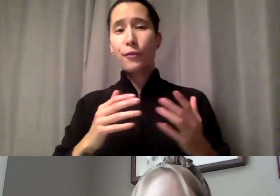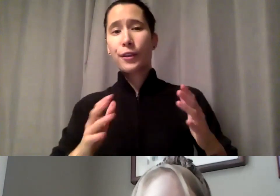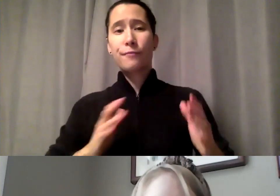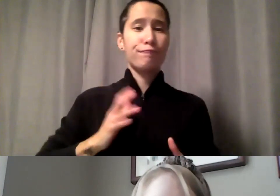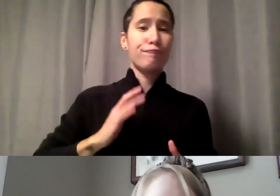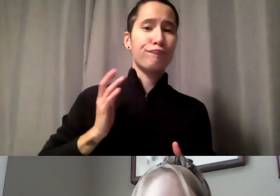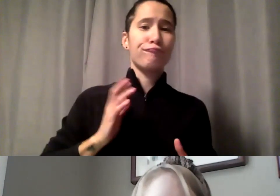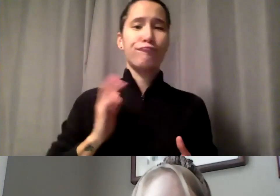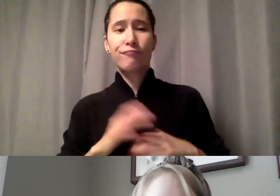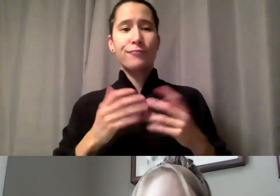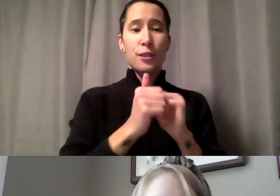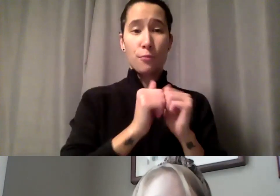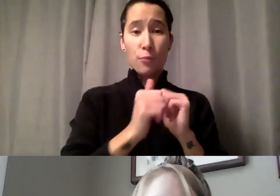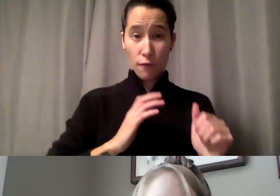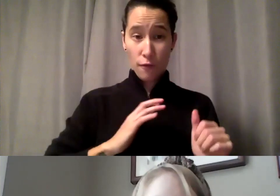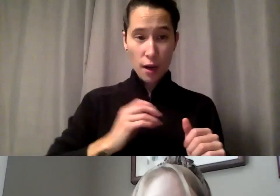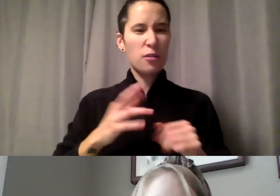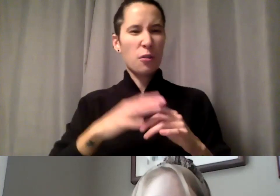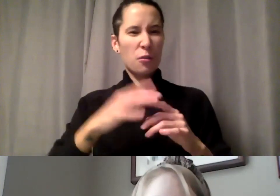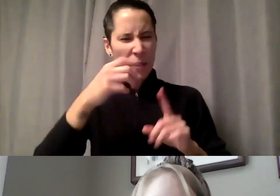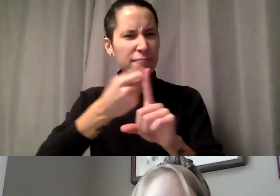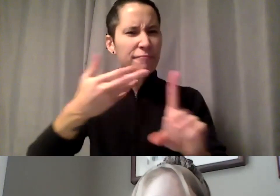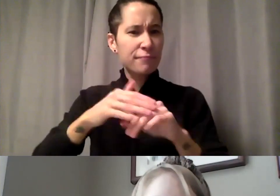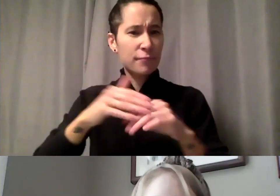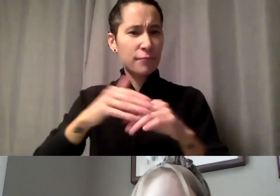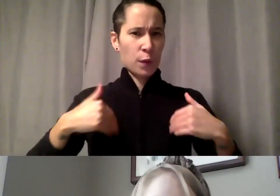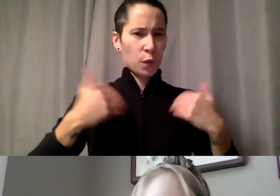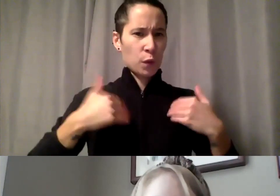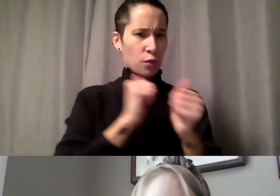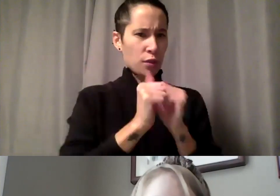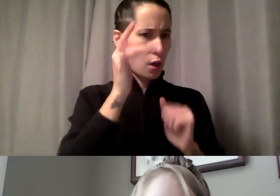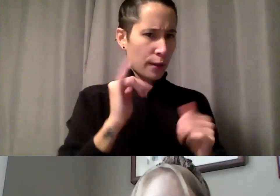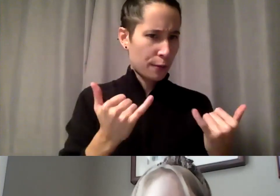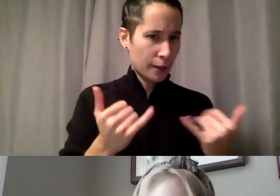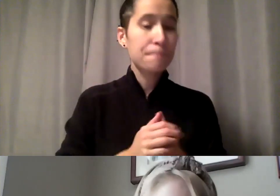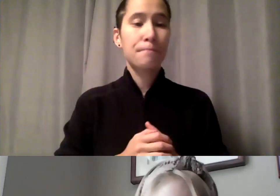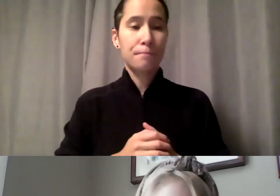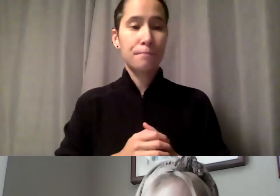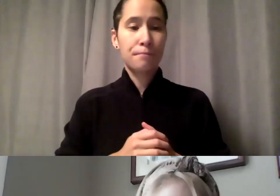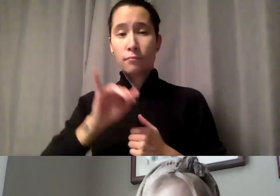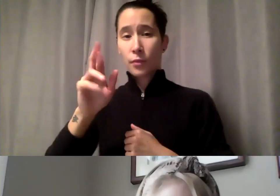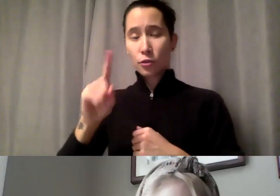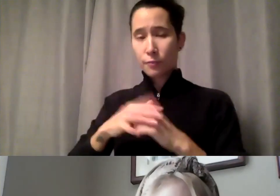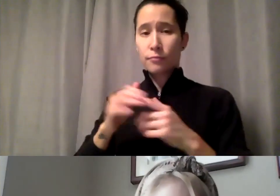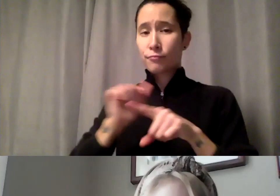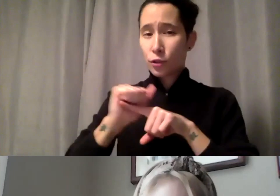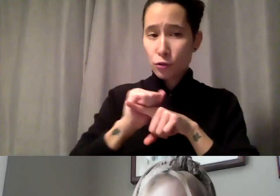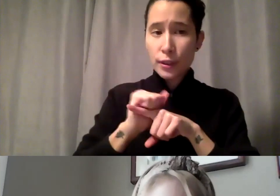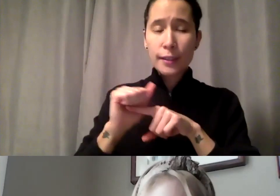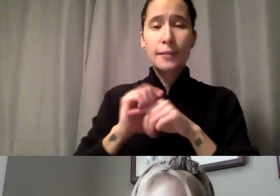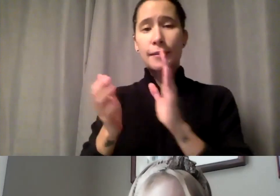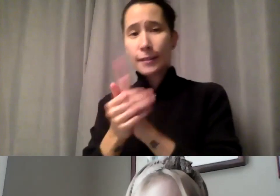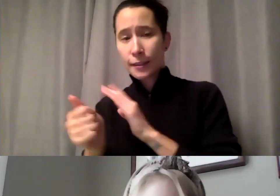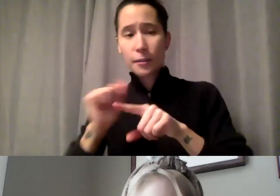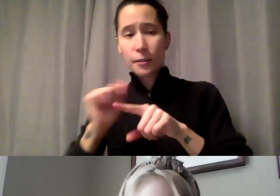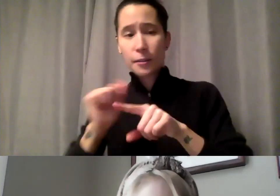kind of give us a picture of what exactly youth sport should look like right now? Yeah, drills and skills, maintain 3 meters at